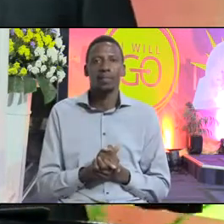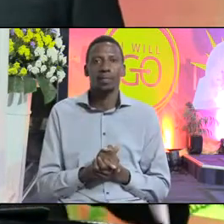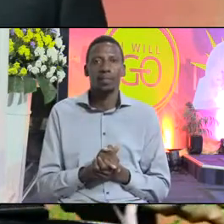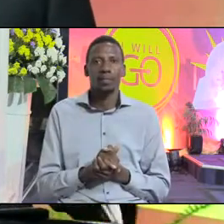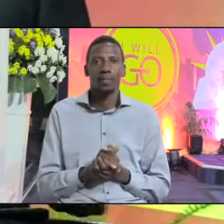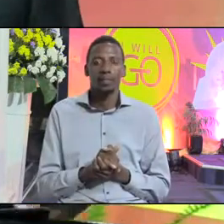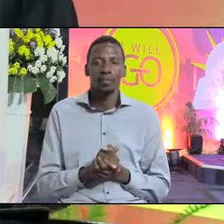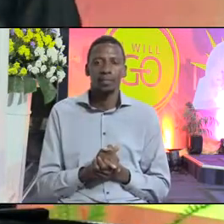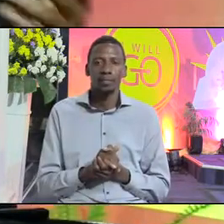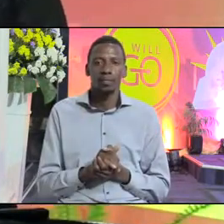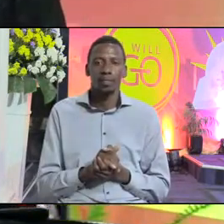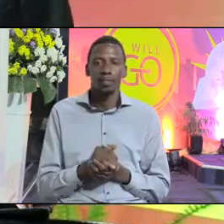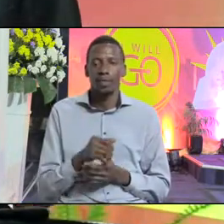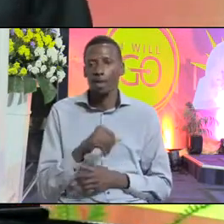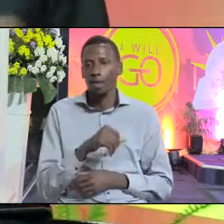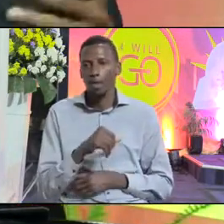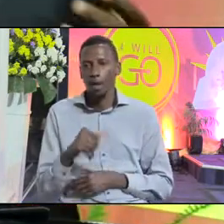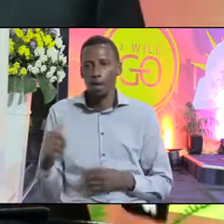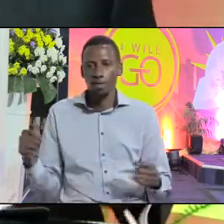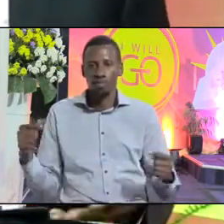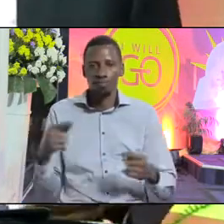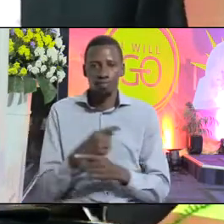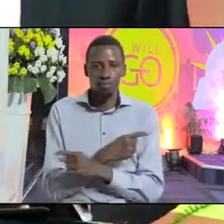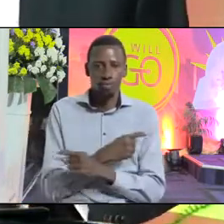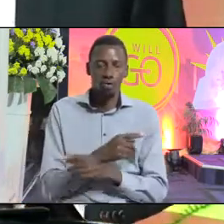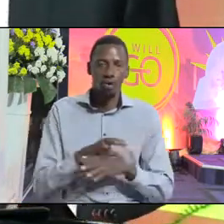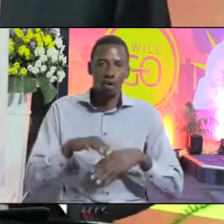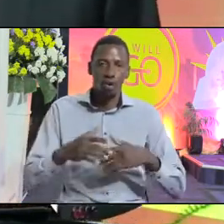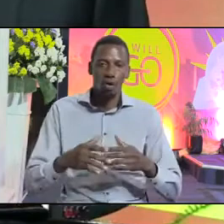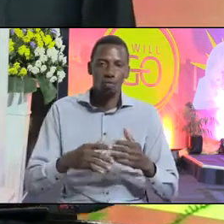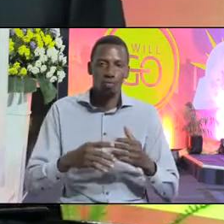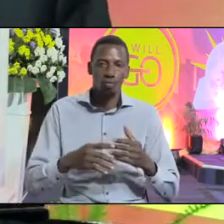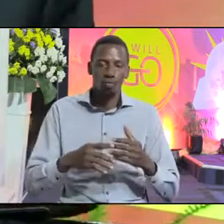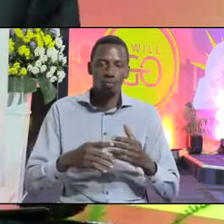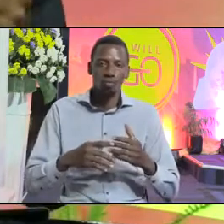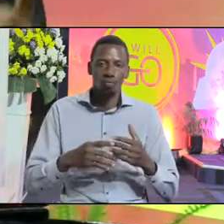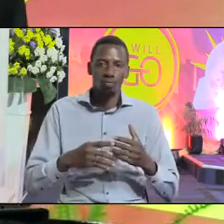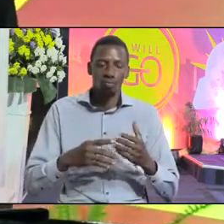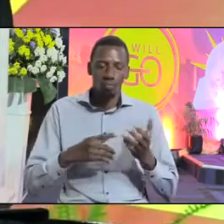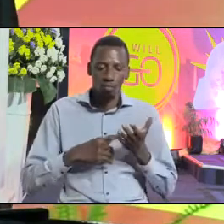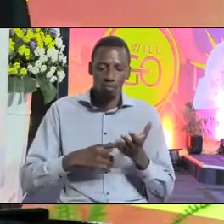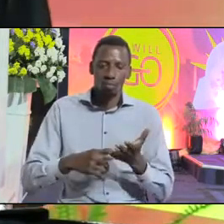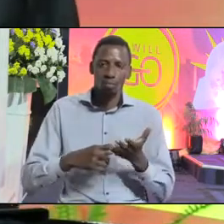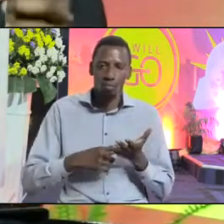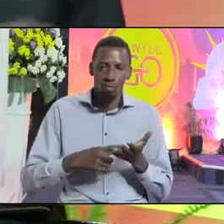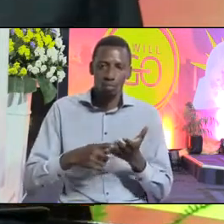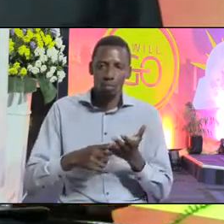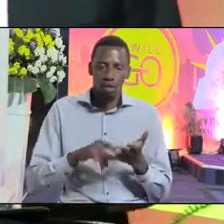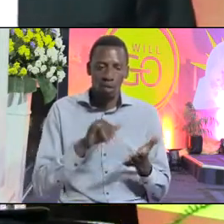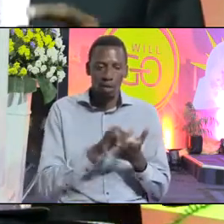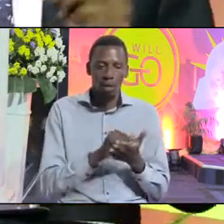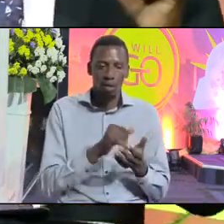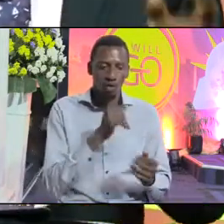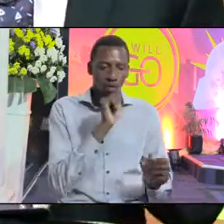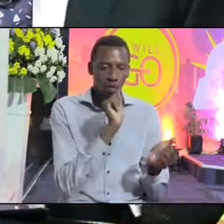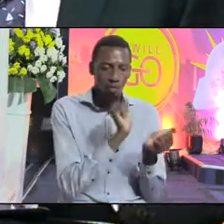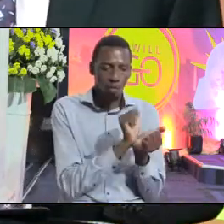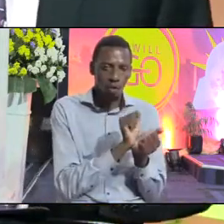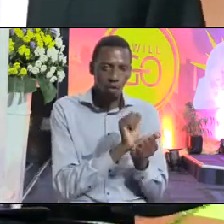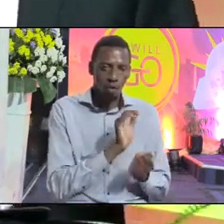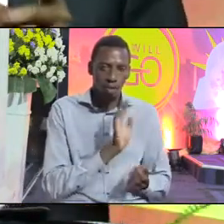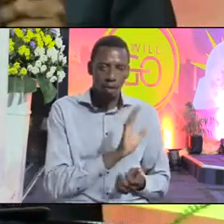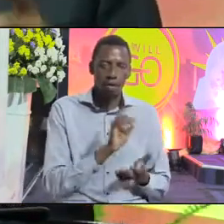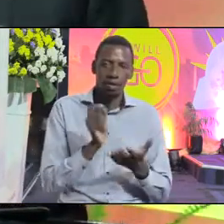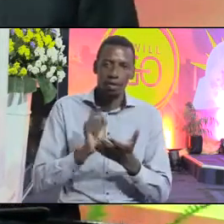There can be no controversies or debate that Paul's writings to the church